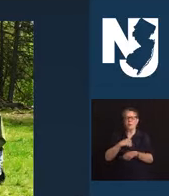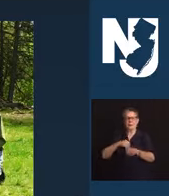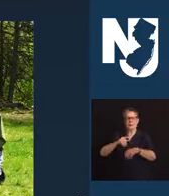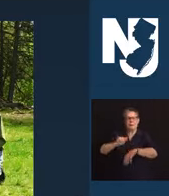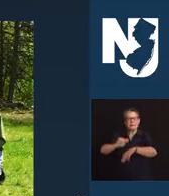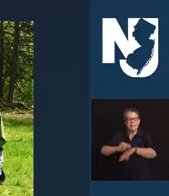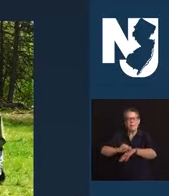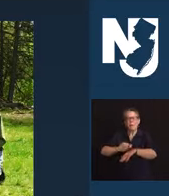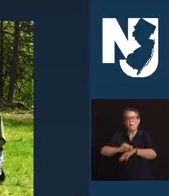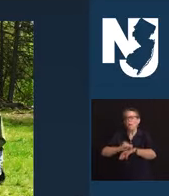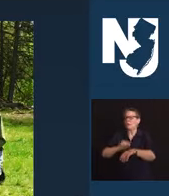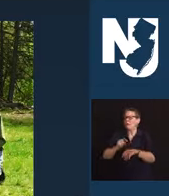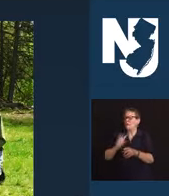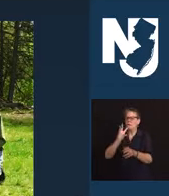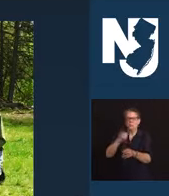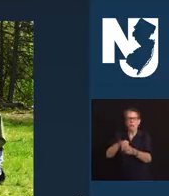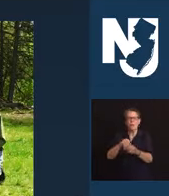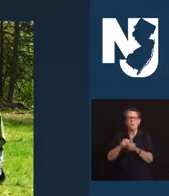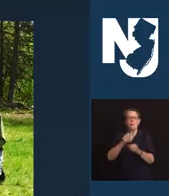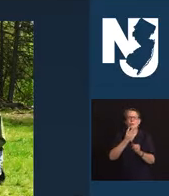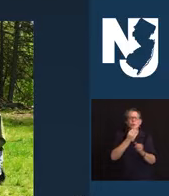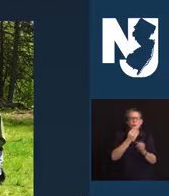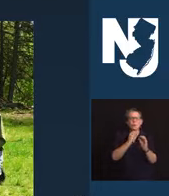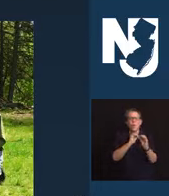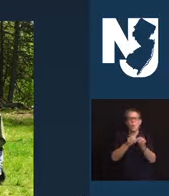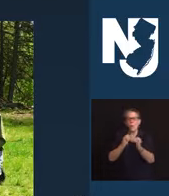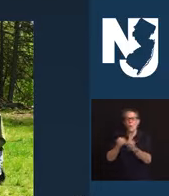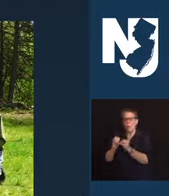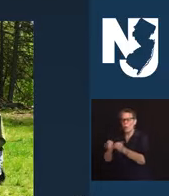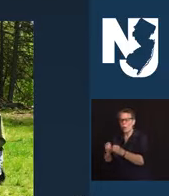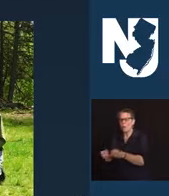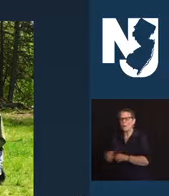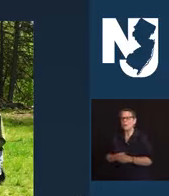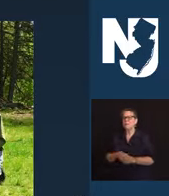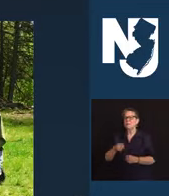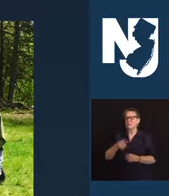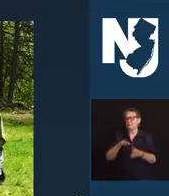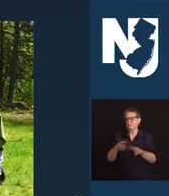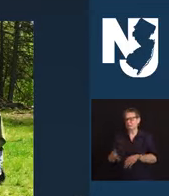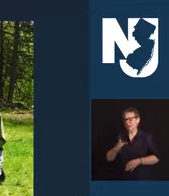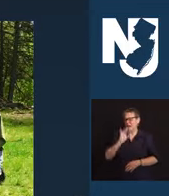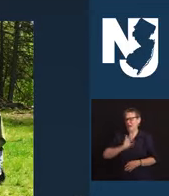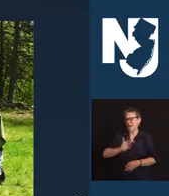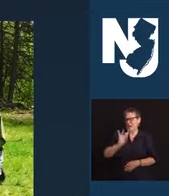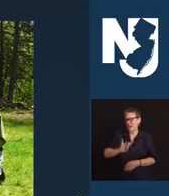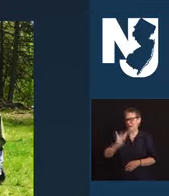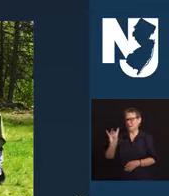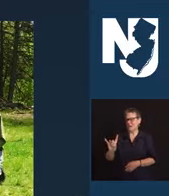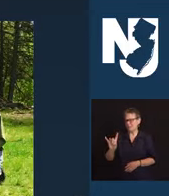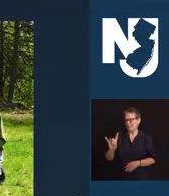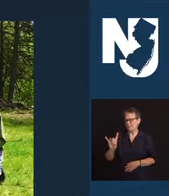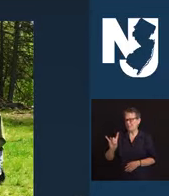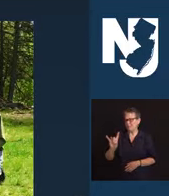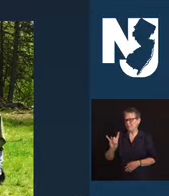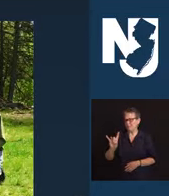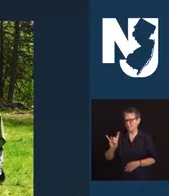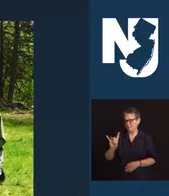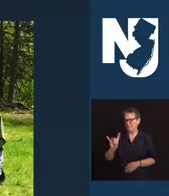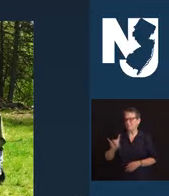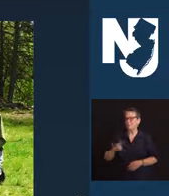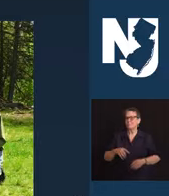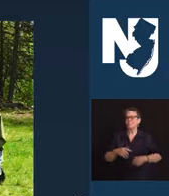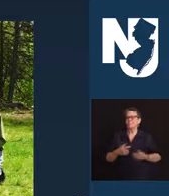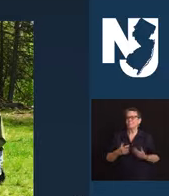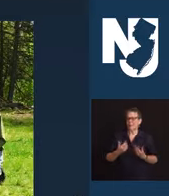organizations. Phyllis was 88 years old. She is survived by her son Stuart, who's in